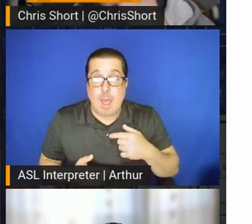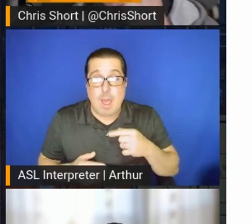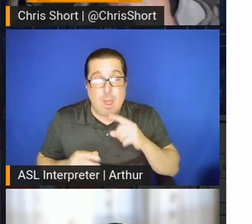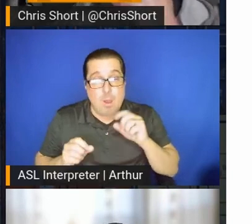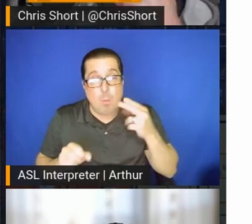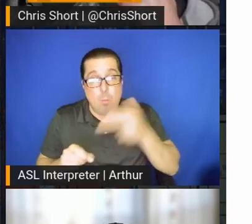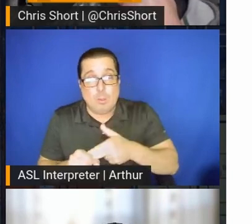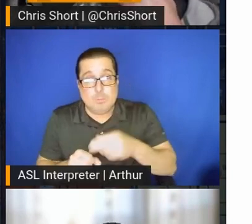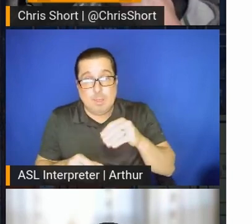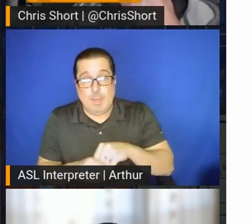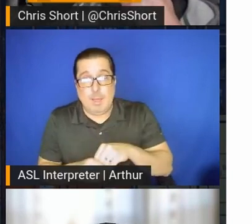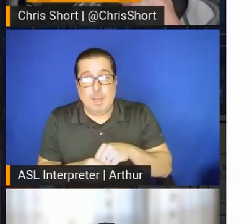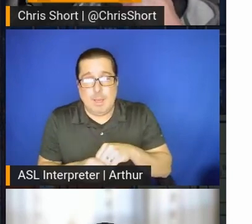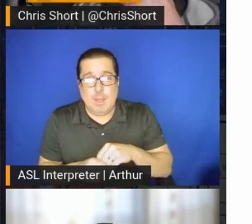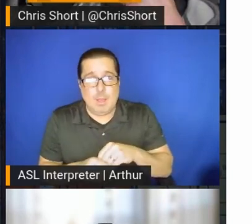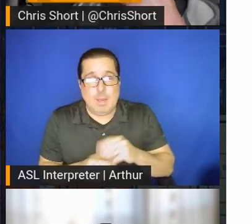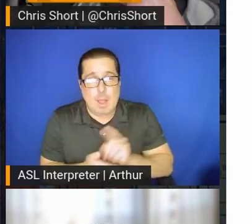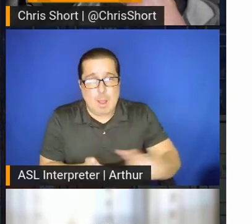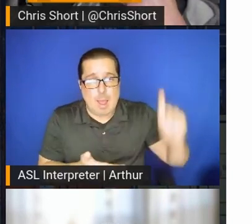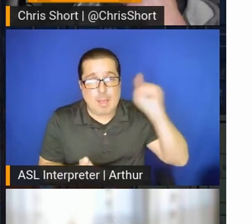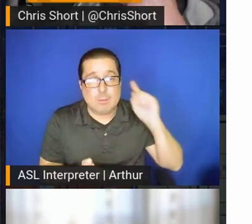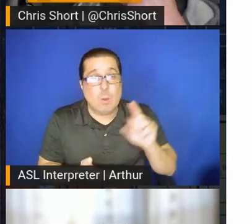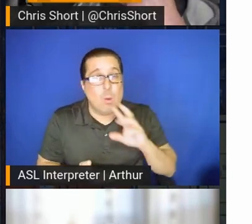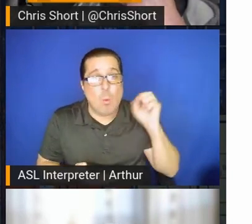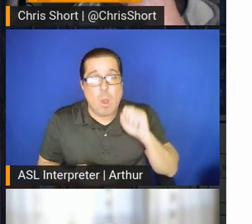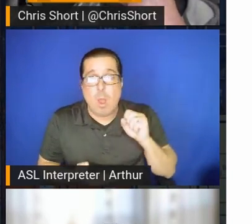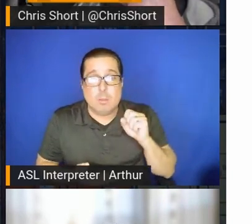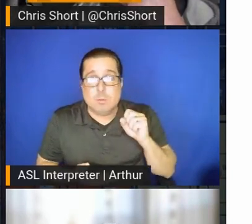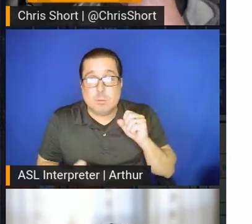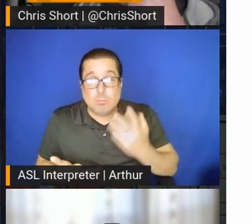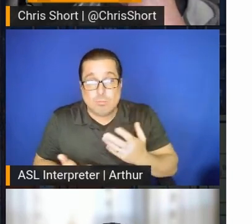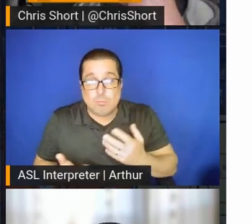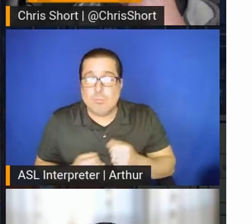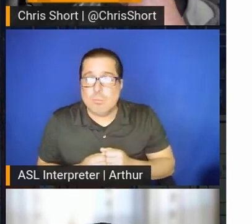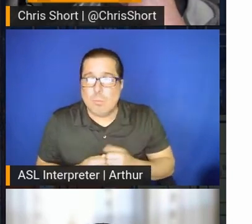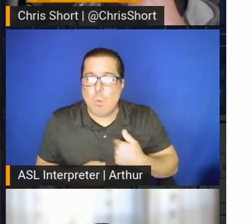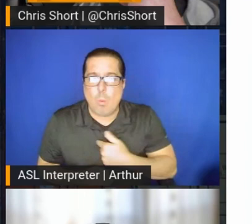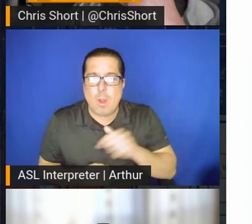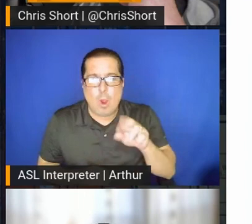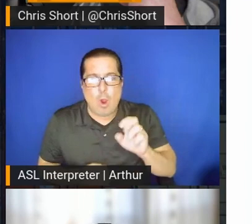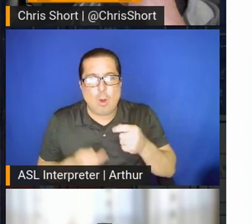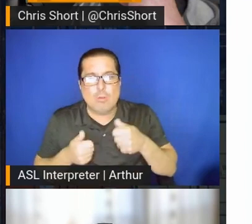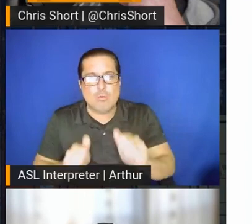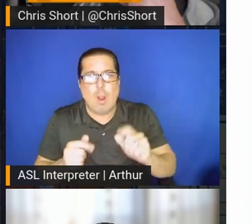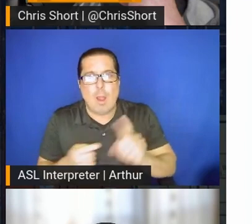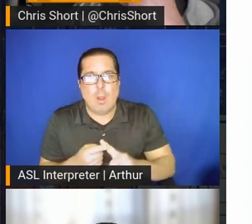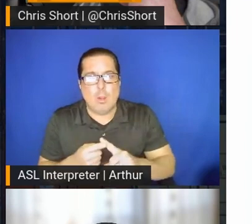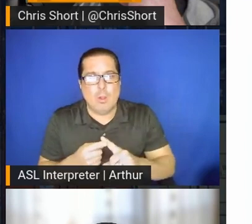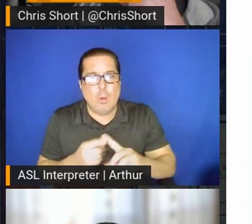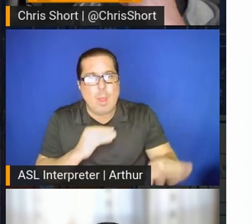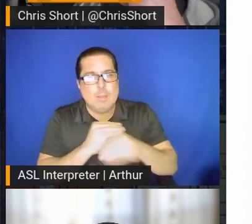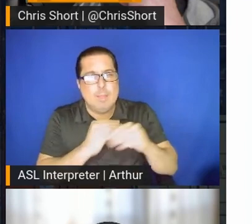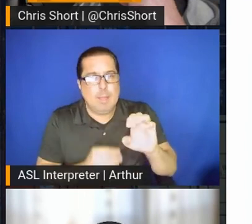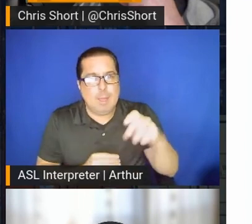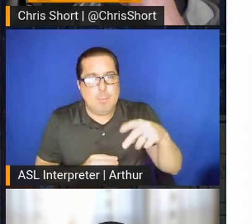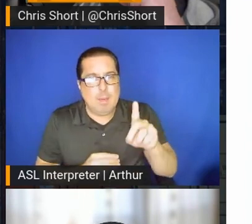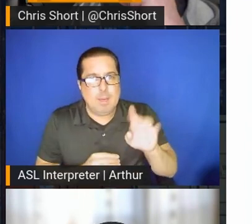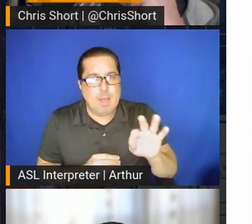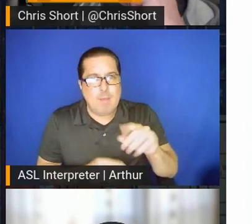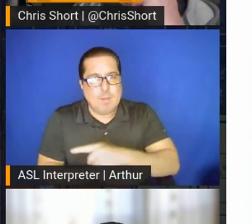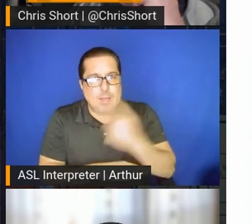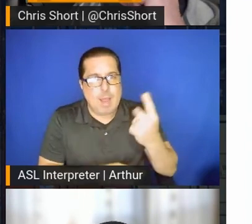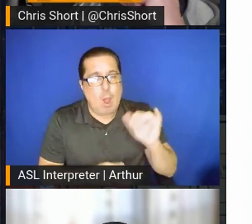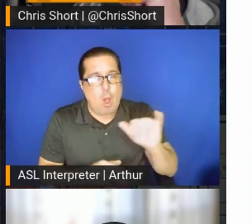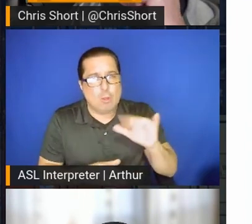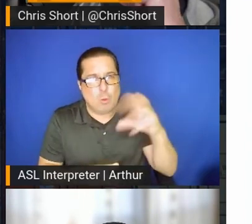think, in last week, was that we are trying to extend eBPF day to also include